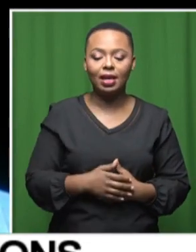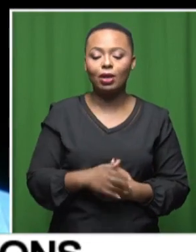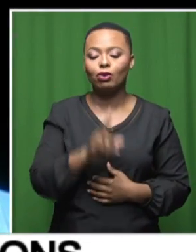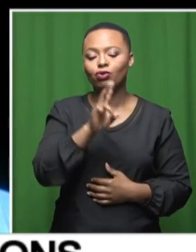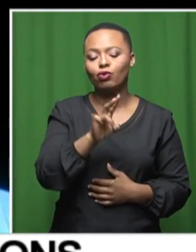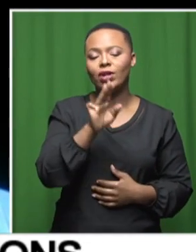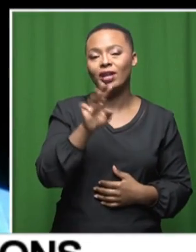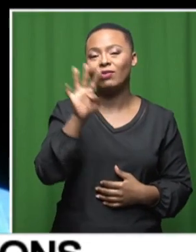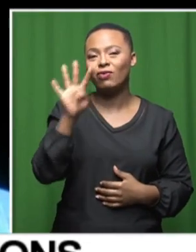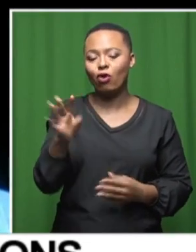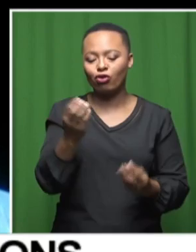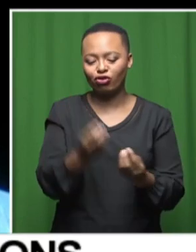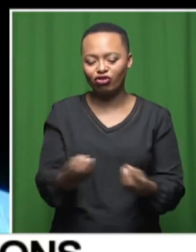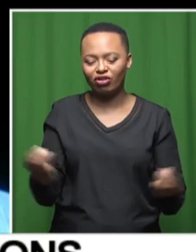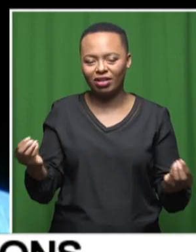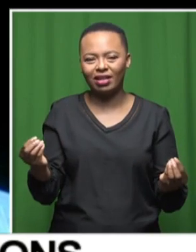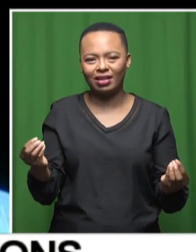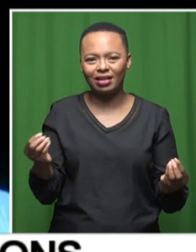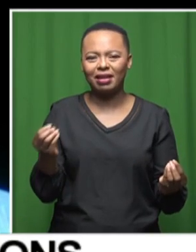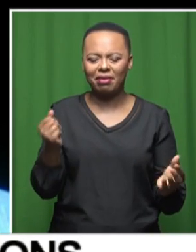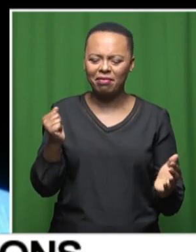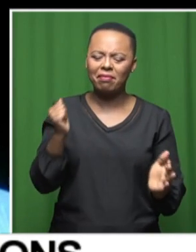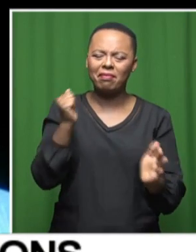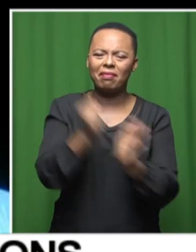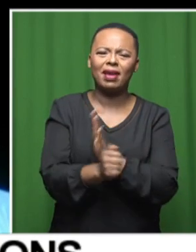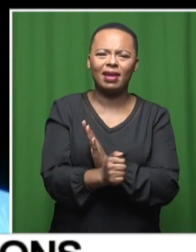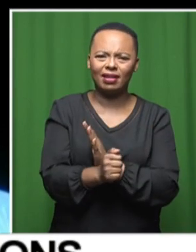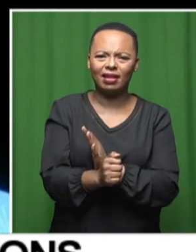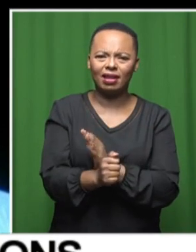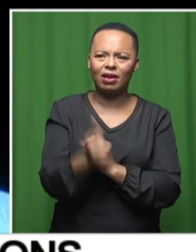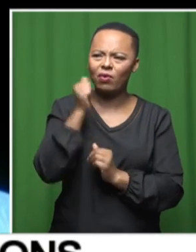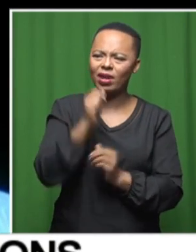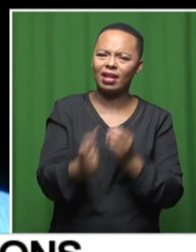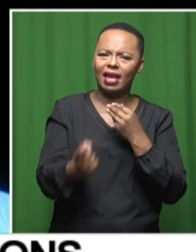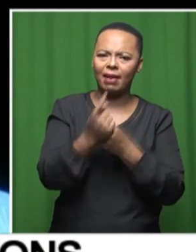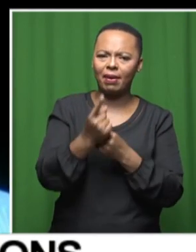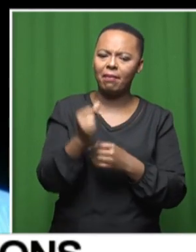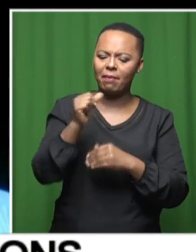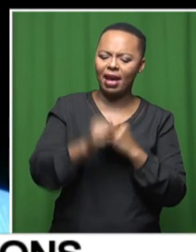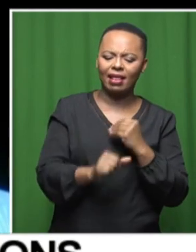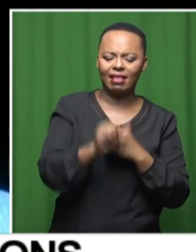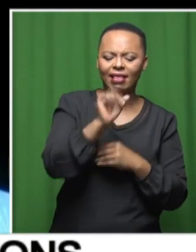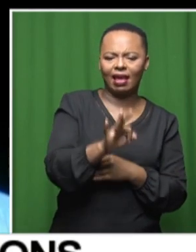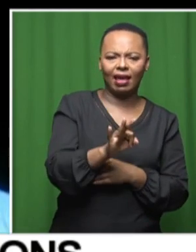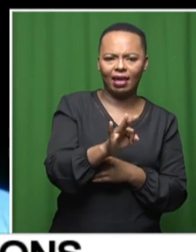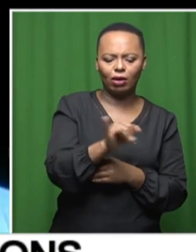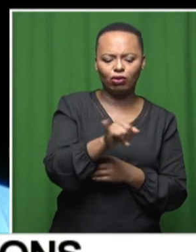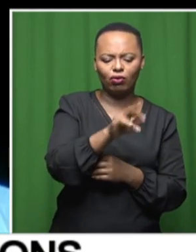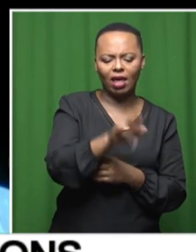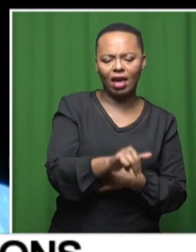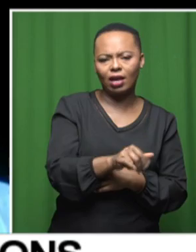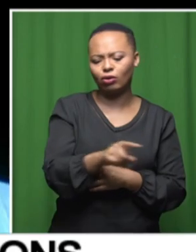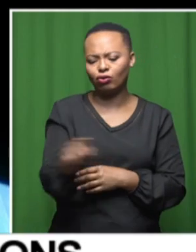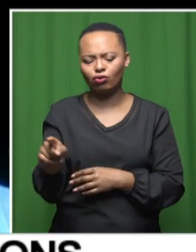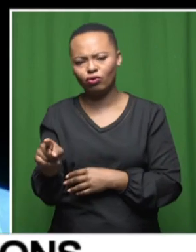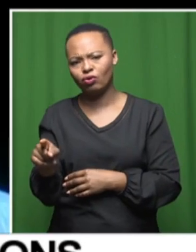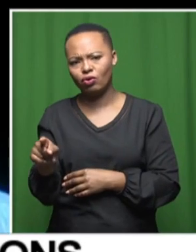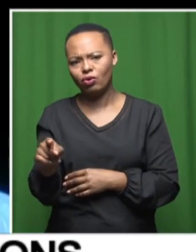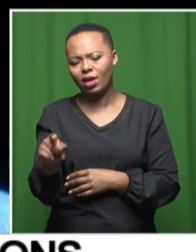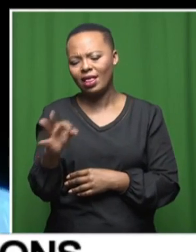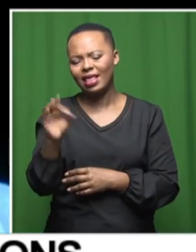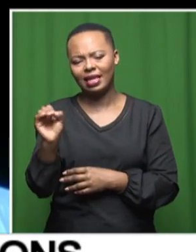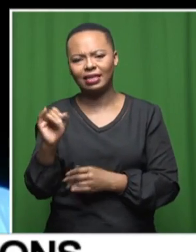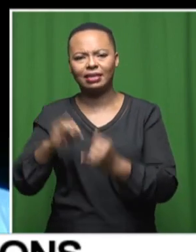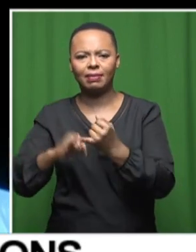294 children were actually murdered during these 3 months, from the 1st of July until the 30th